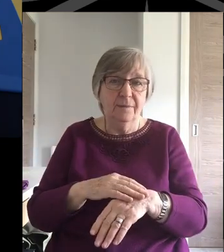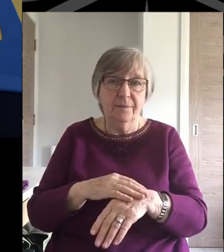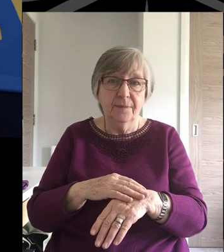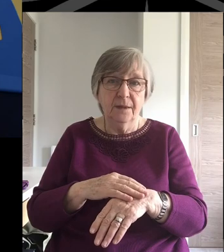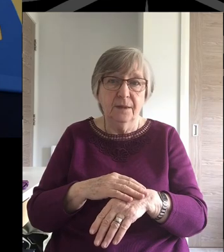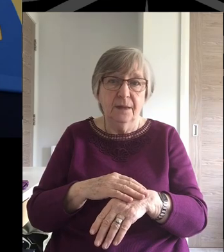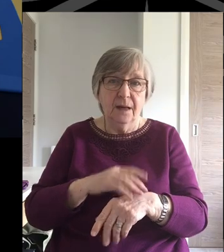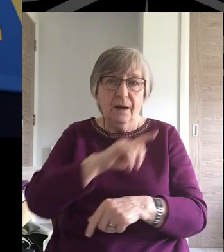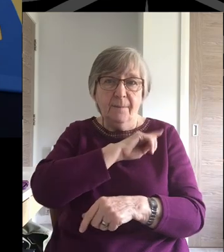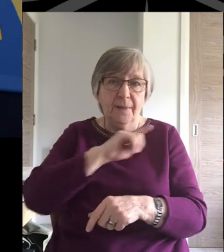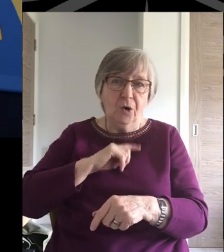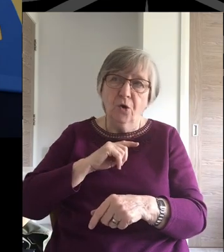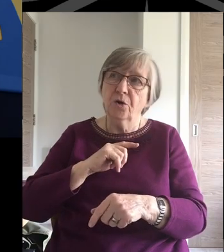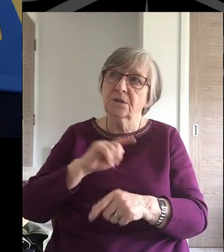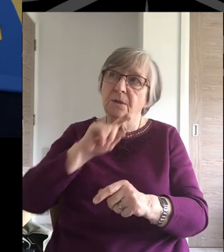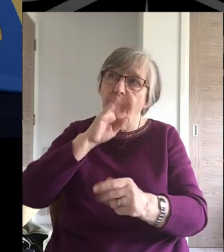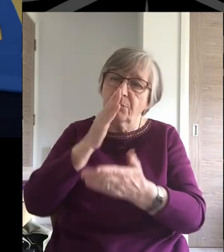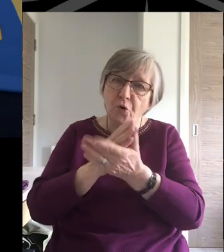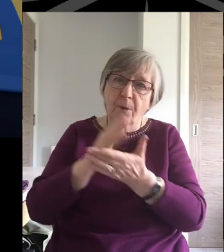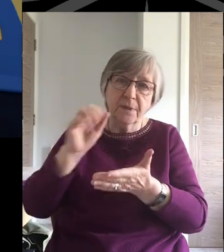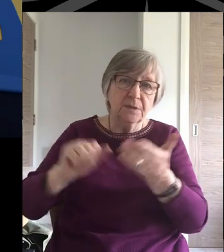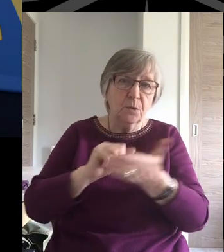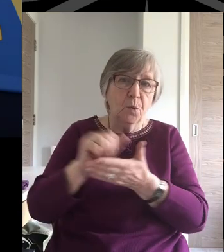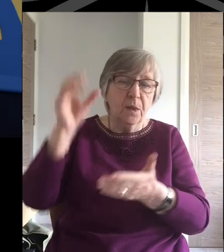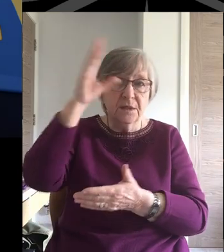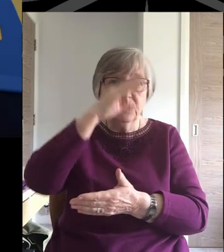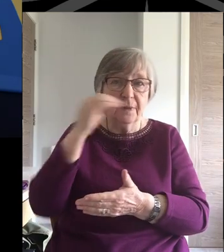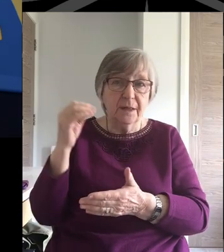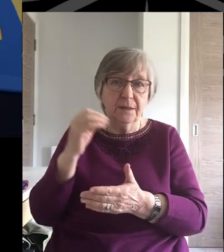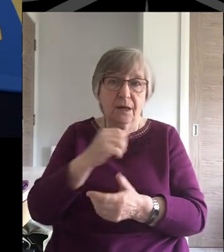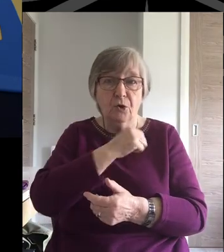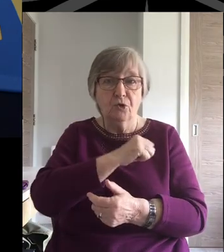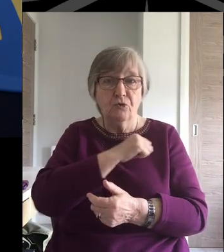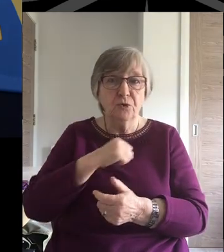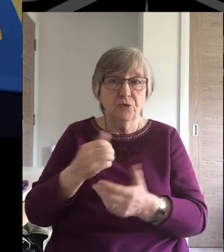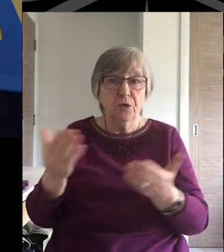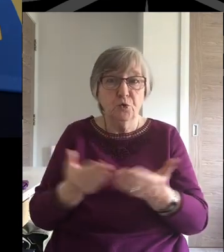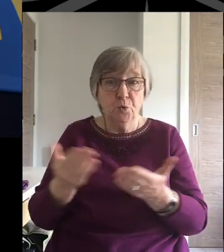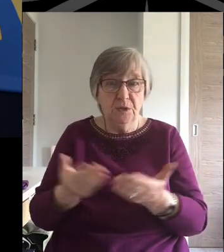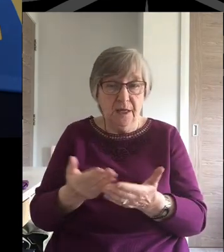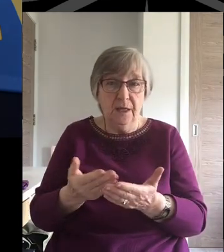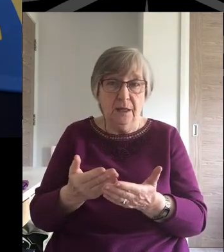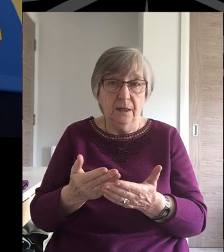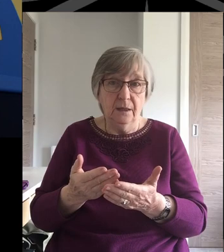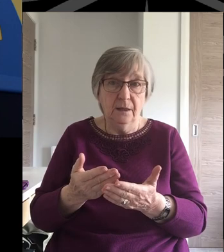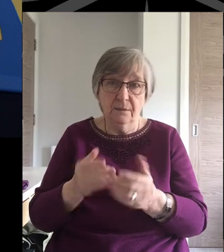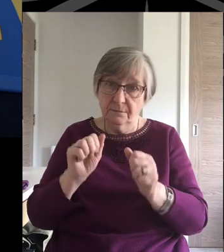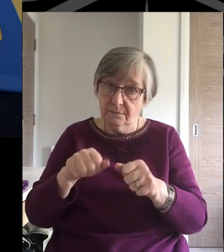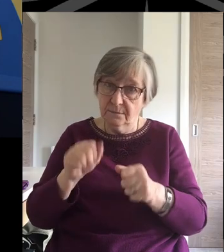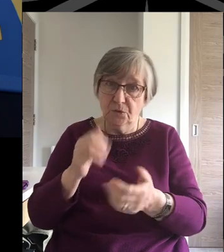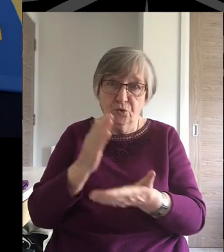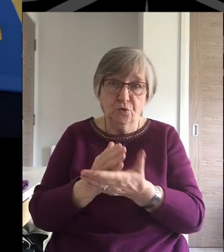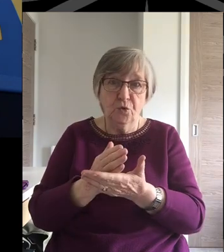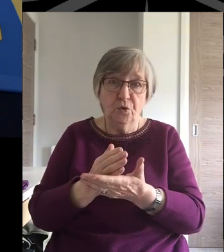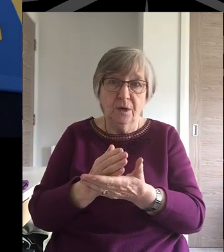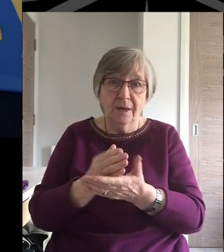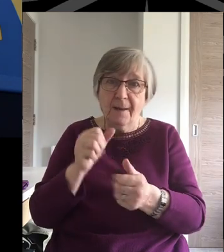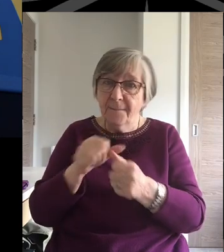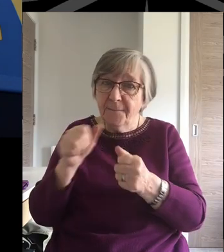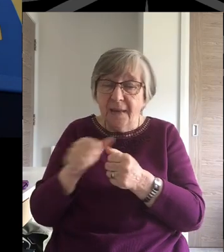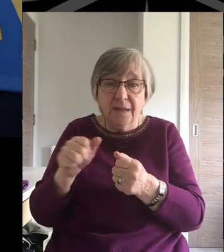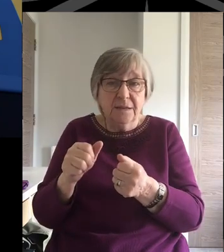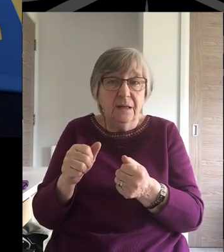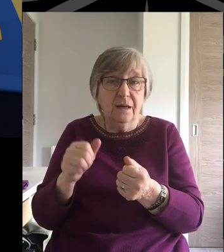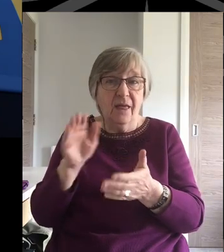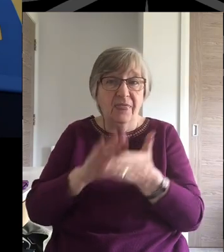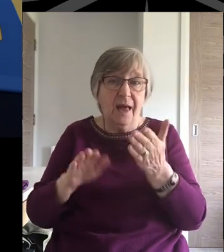this promised Spirit, the Spirit of Jesus himself, Christians today, remarkable as it seems, are in a better situation